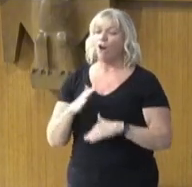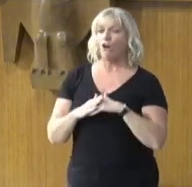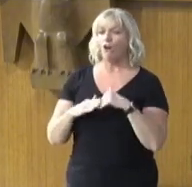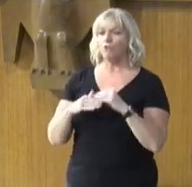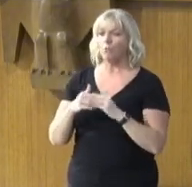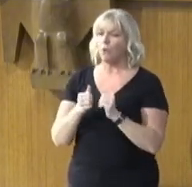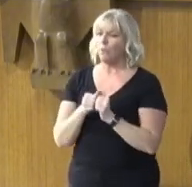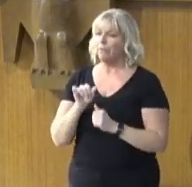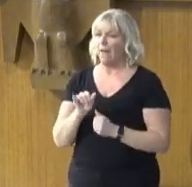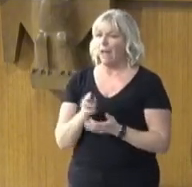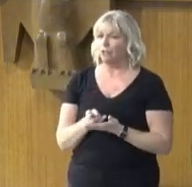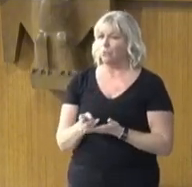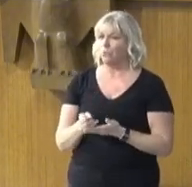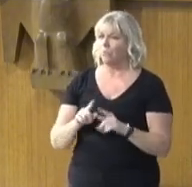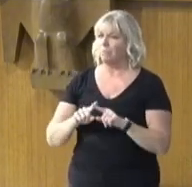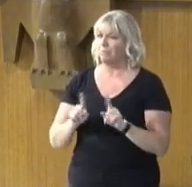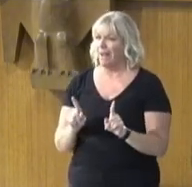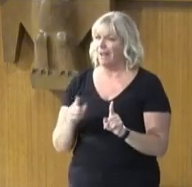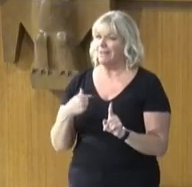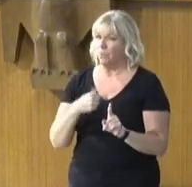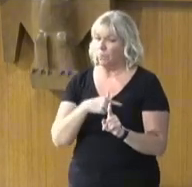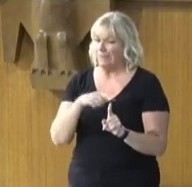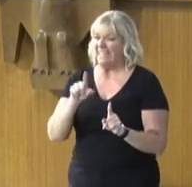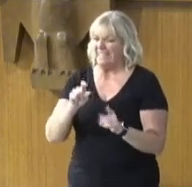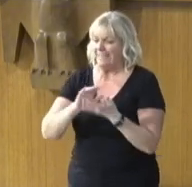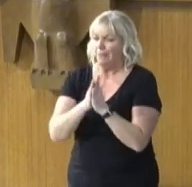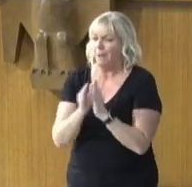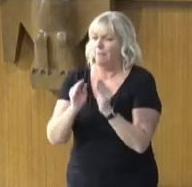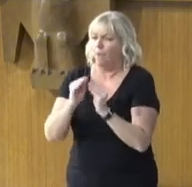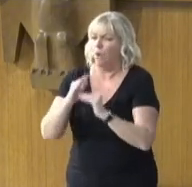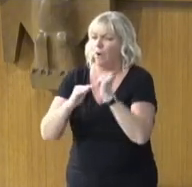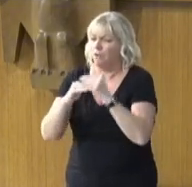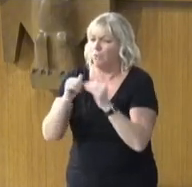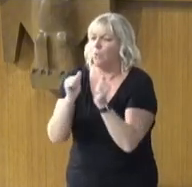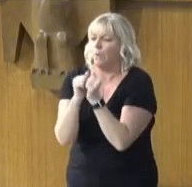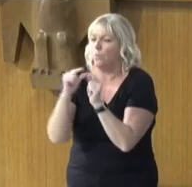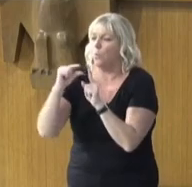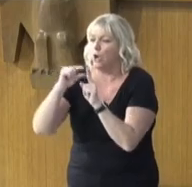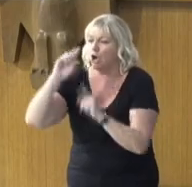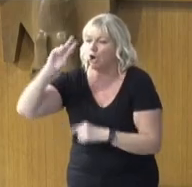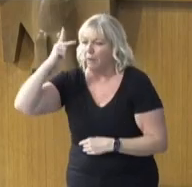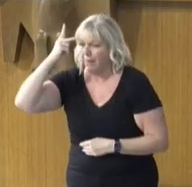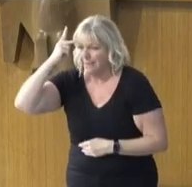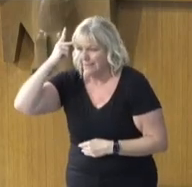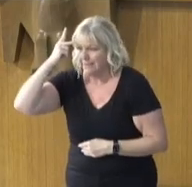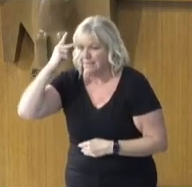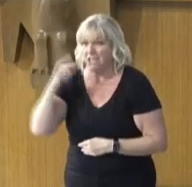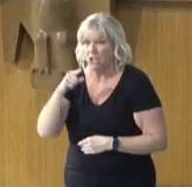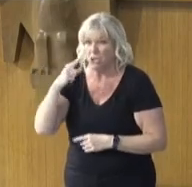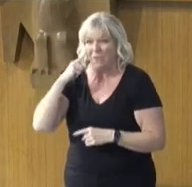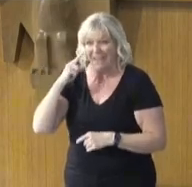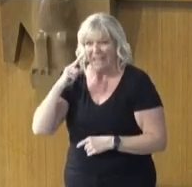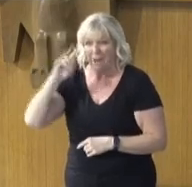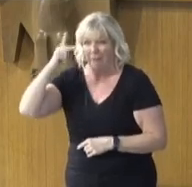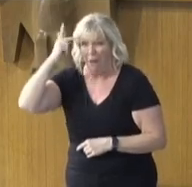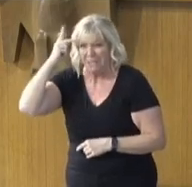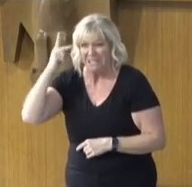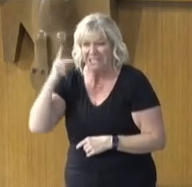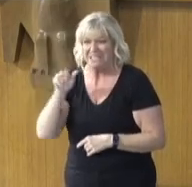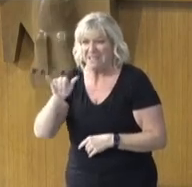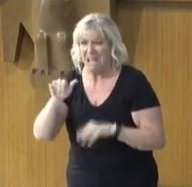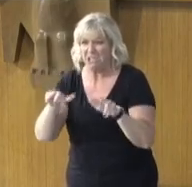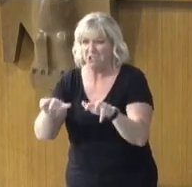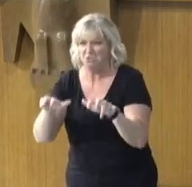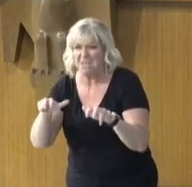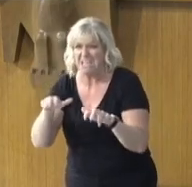need to get more comfortable with the word politics. Maybe when you hear the word politics, you think greed and corruption and